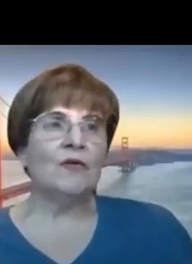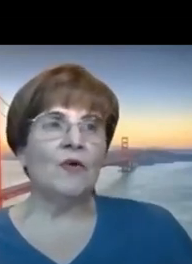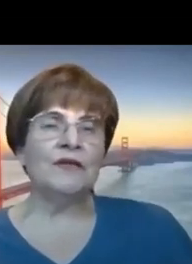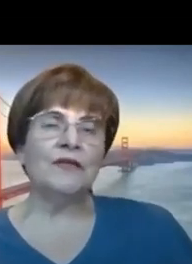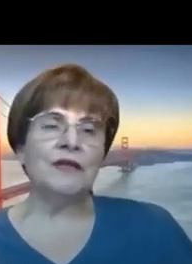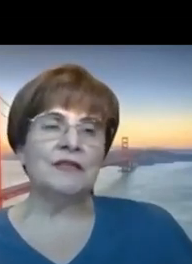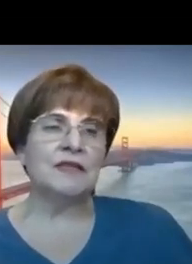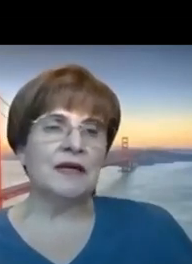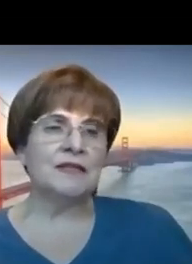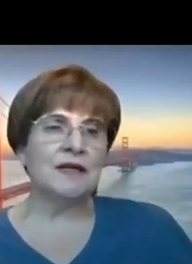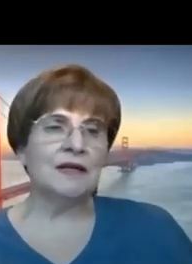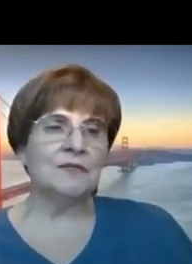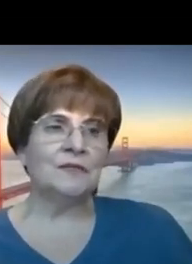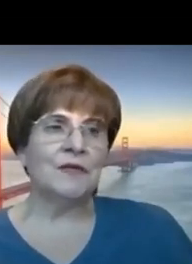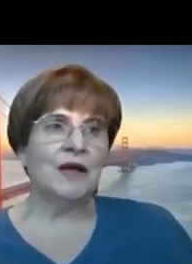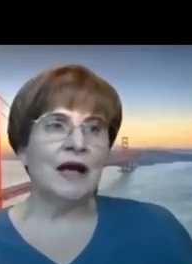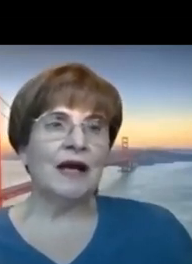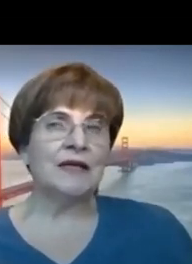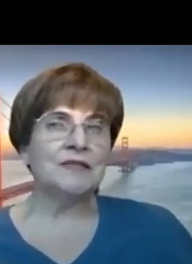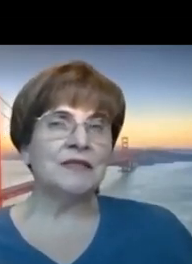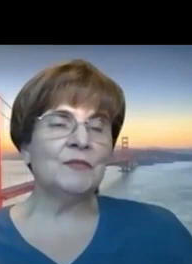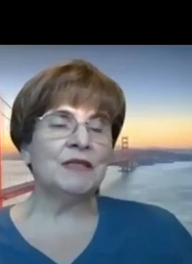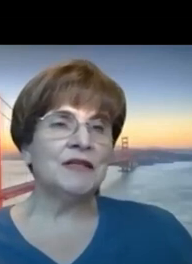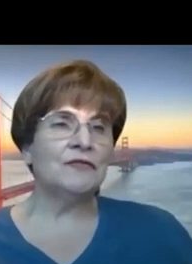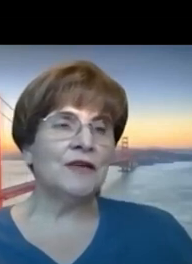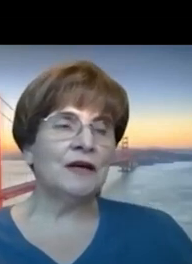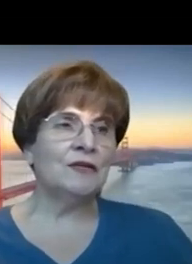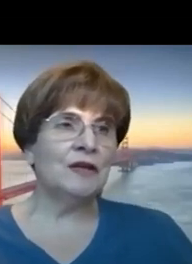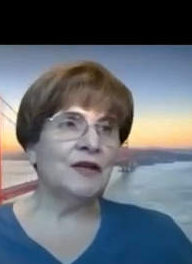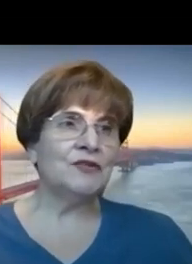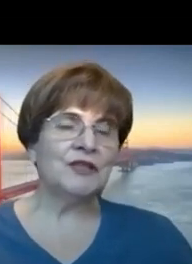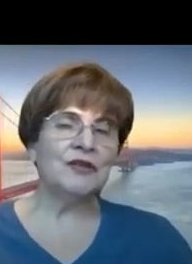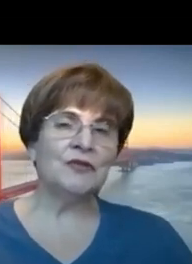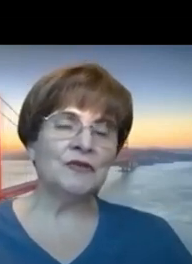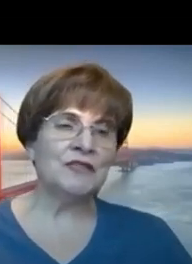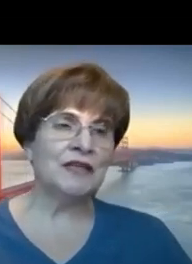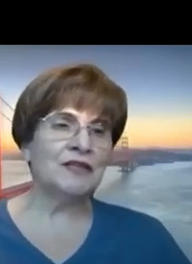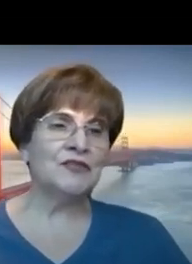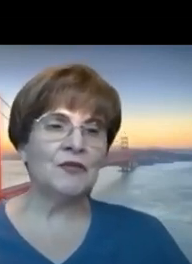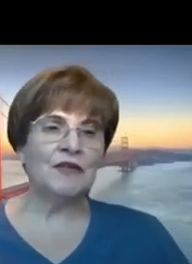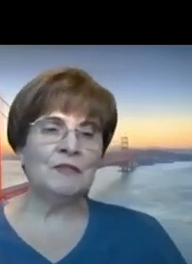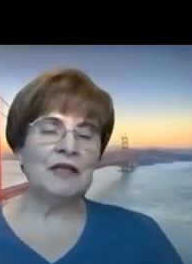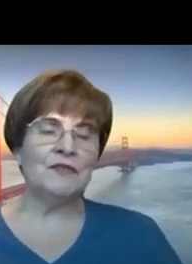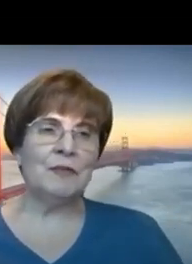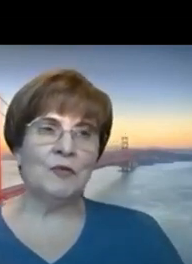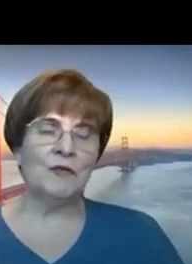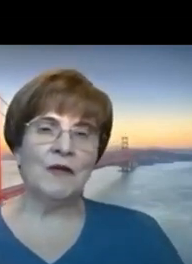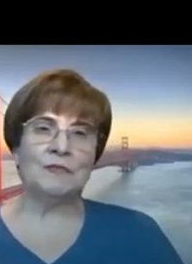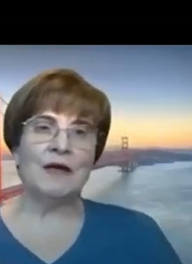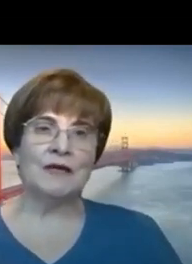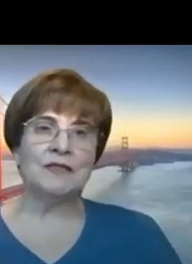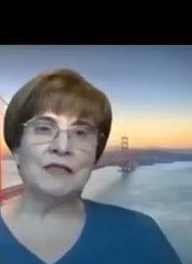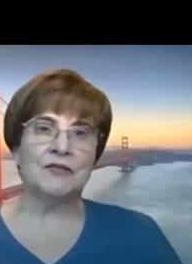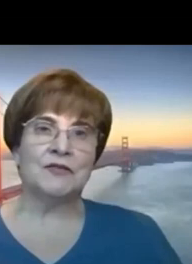And one of the things that, as a senior myself now, you know, as you get older, it's like, don't give me anything for my birthday,